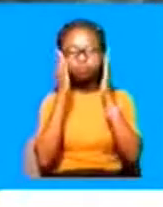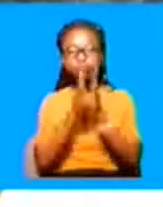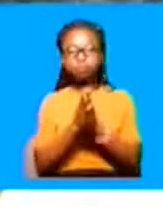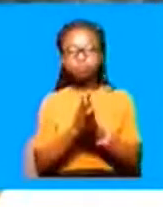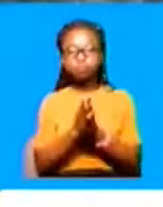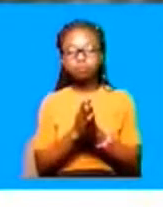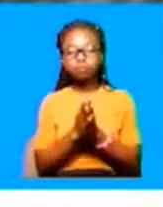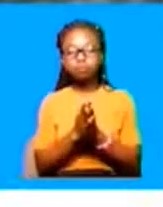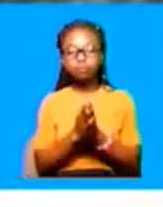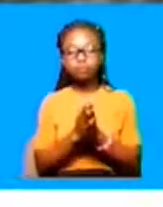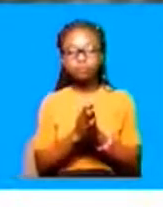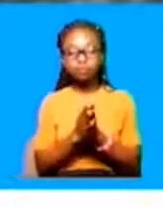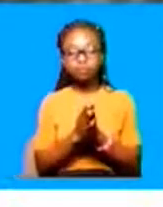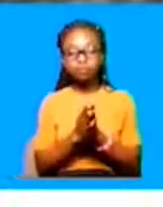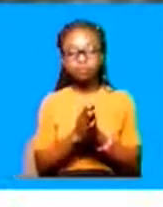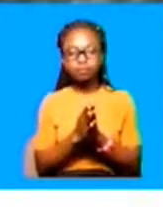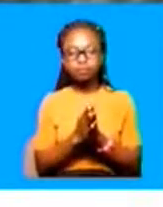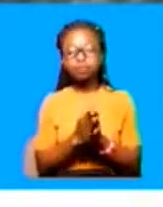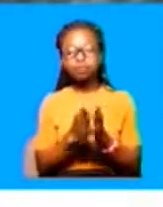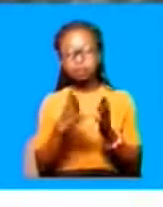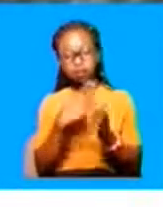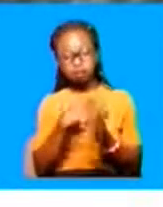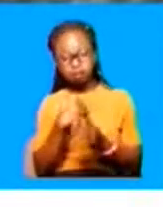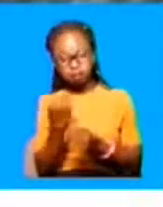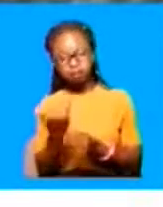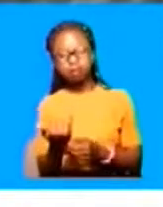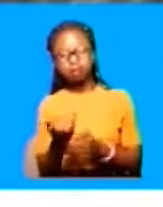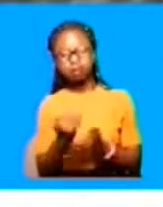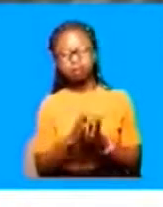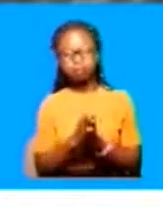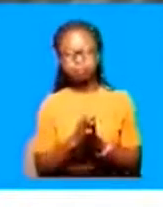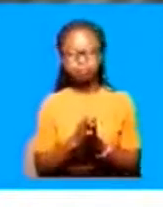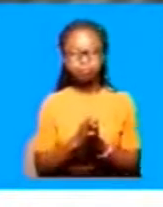Devastated, yes, and